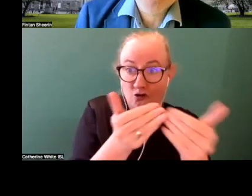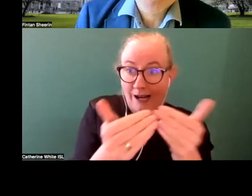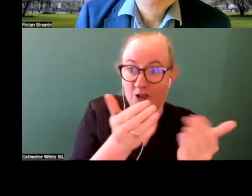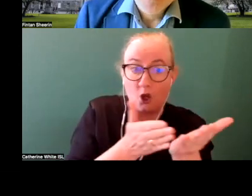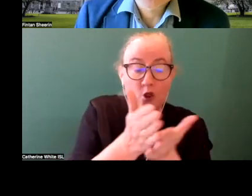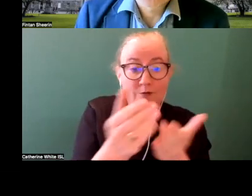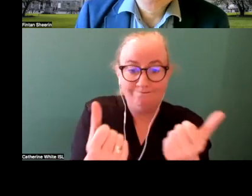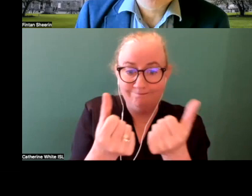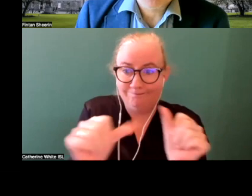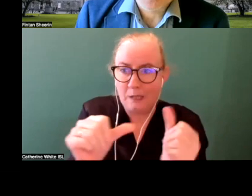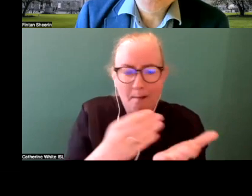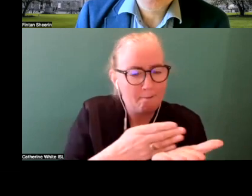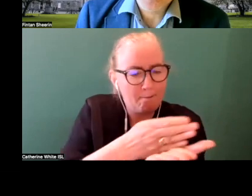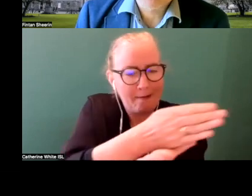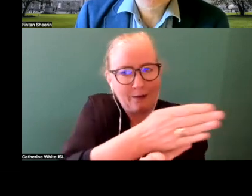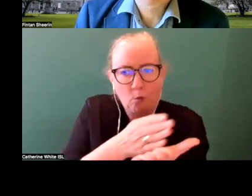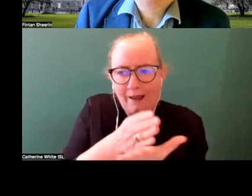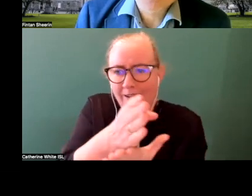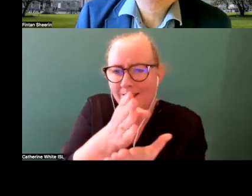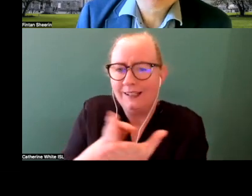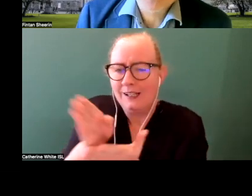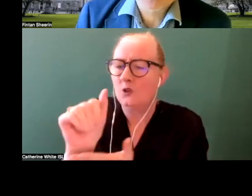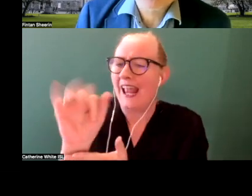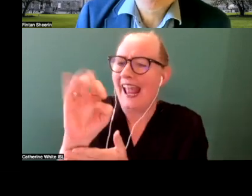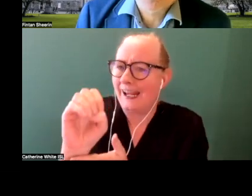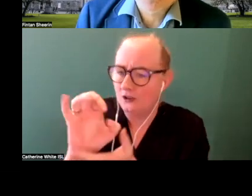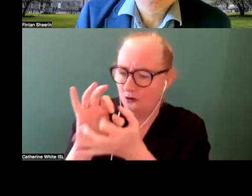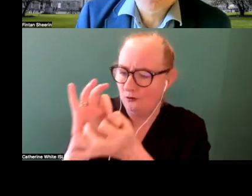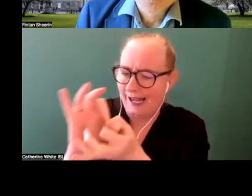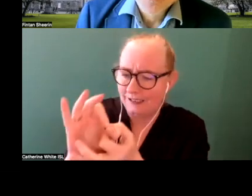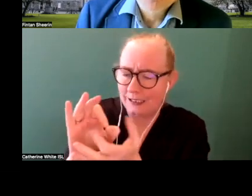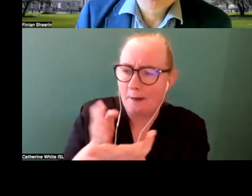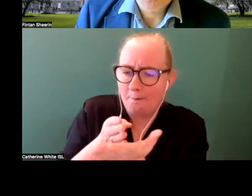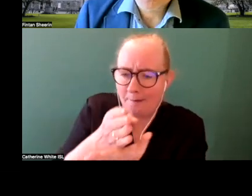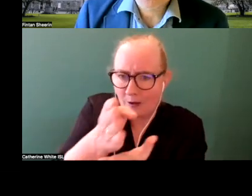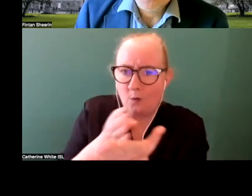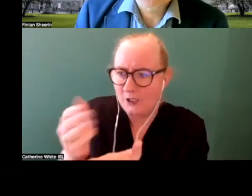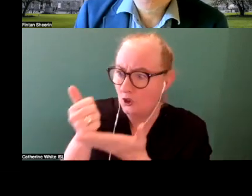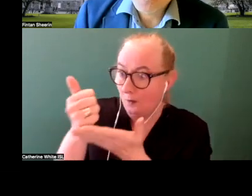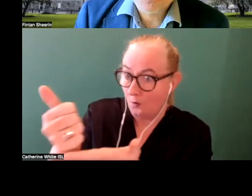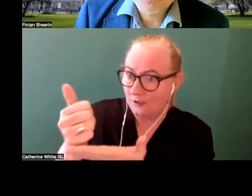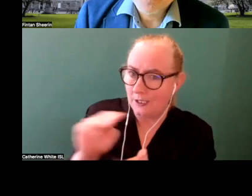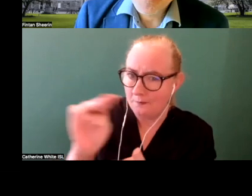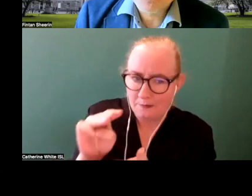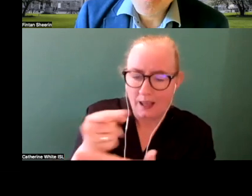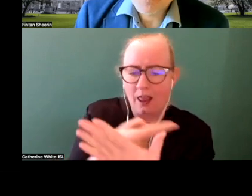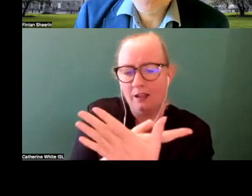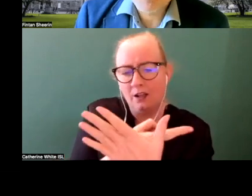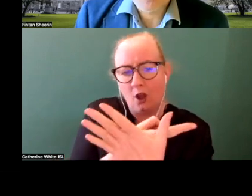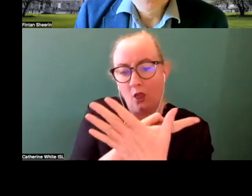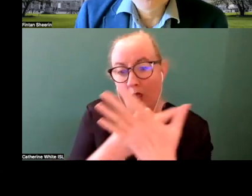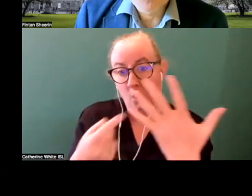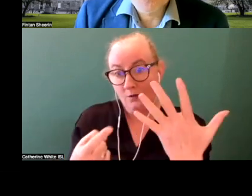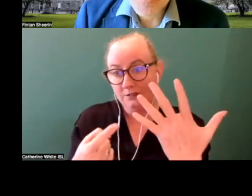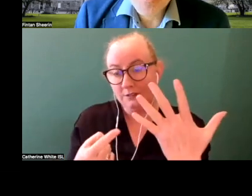pathways, and so were there pathways, age-related pathways in place to support people, we find that in these five key,